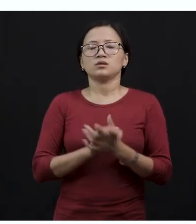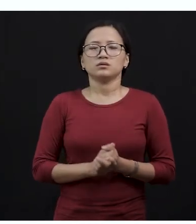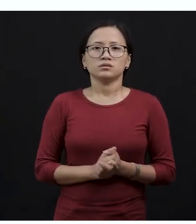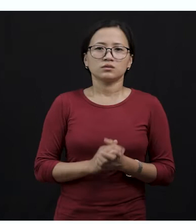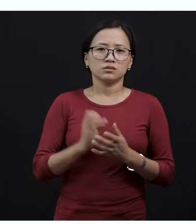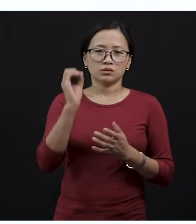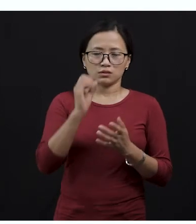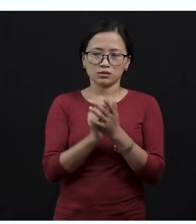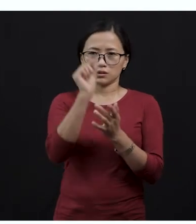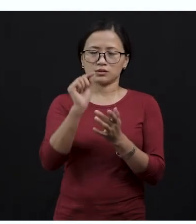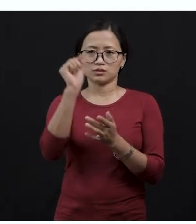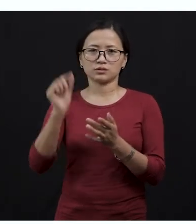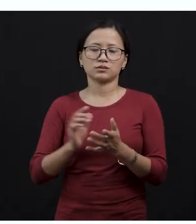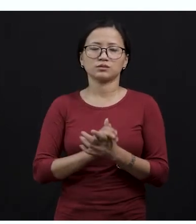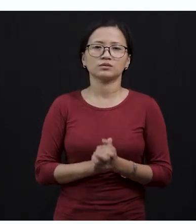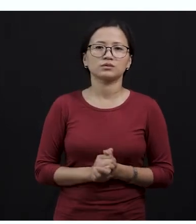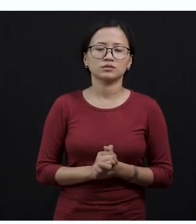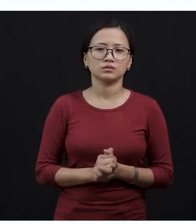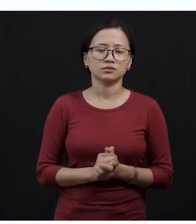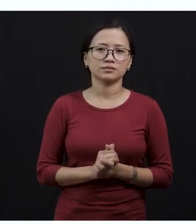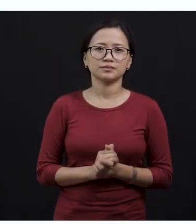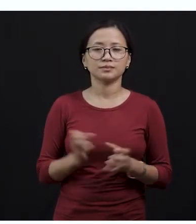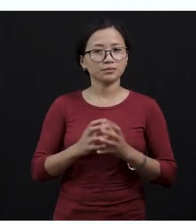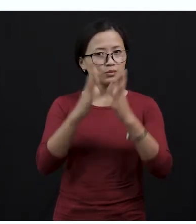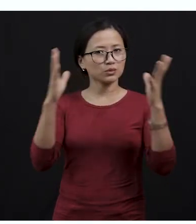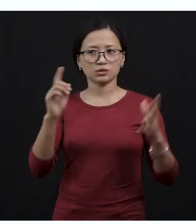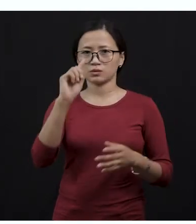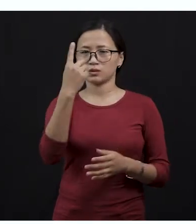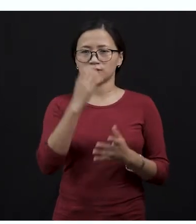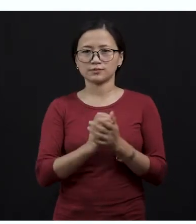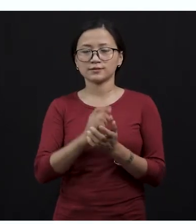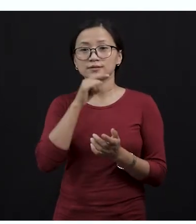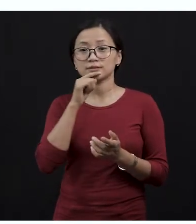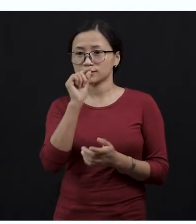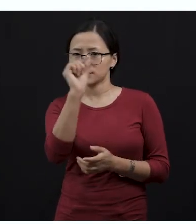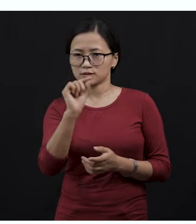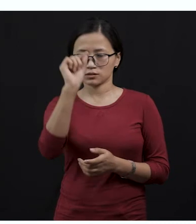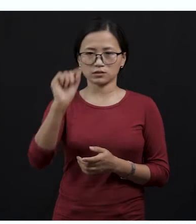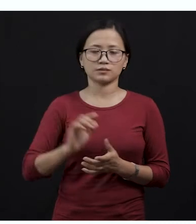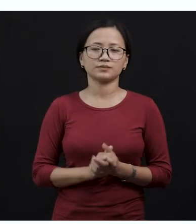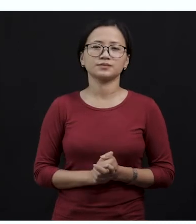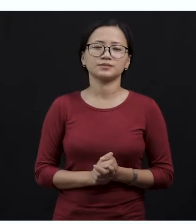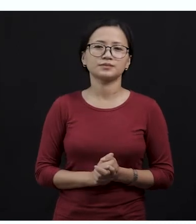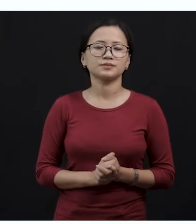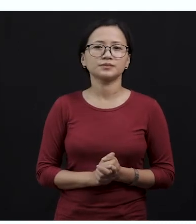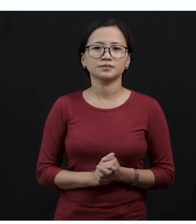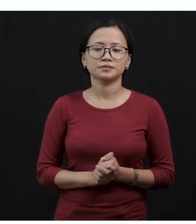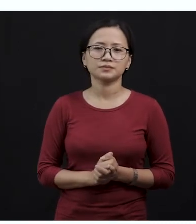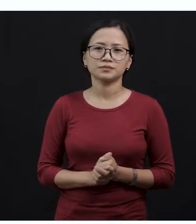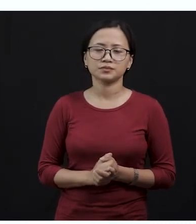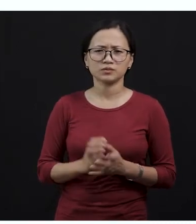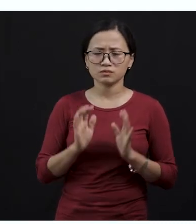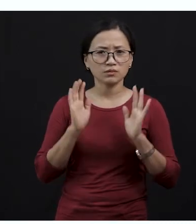Multicellular organisms. That means organisms made up of more than one cell. They are called multicellular. Multi